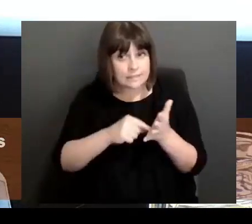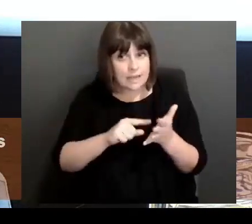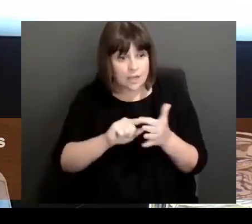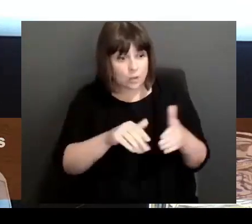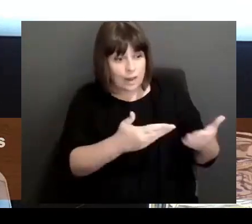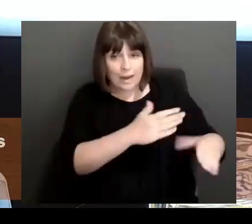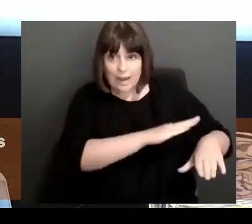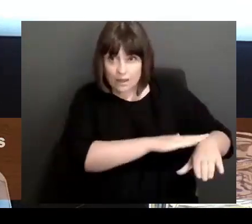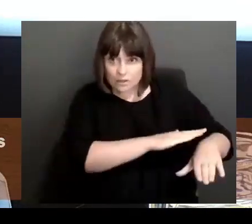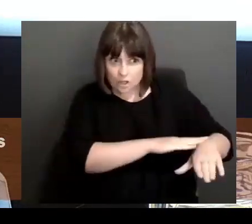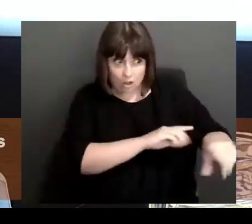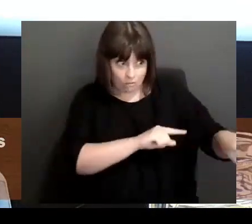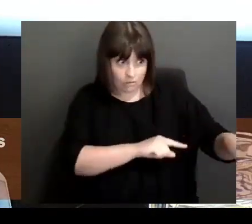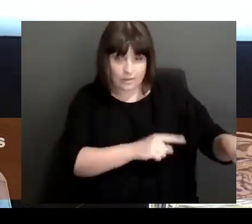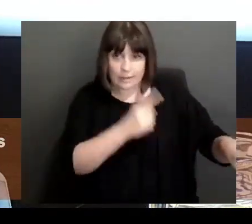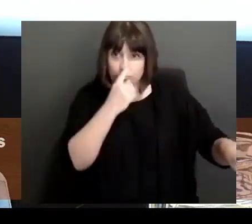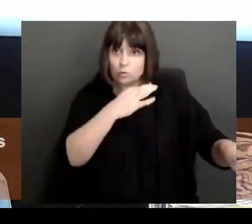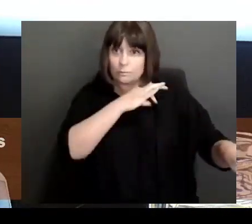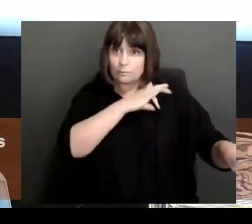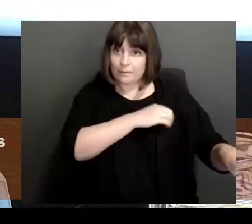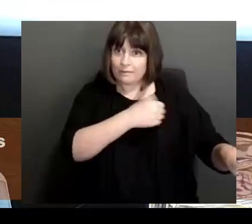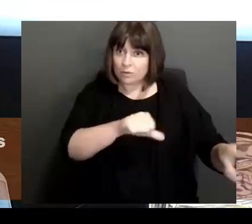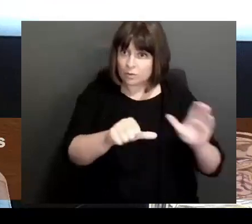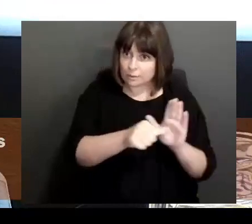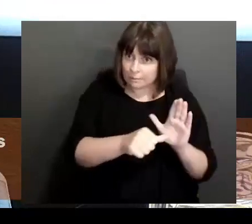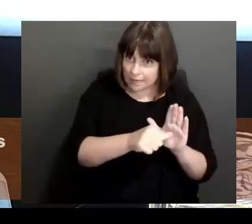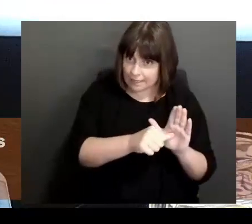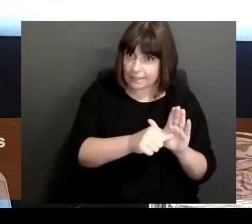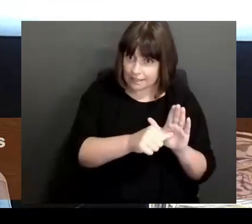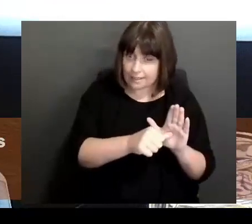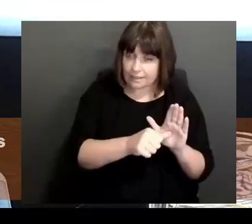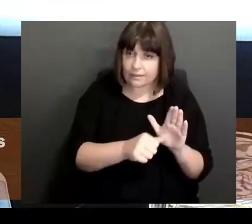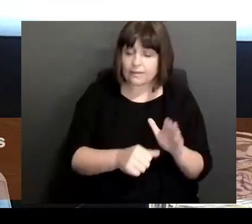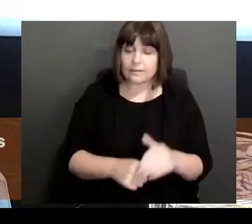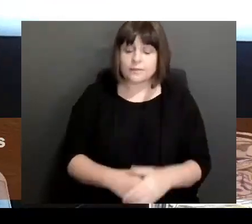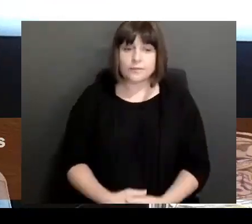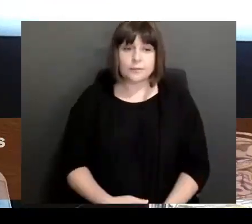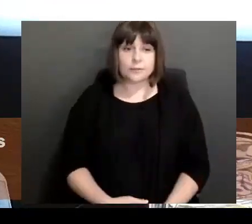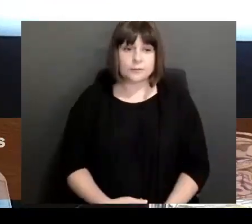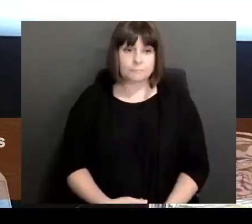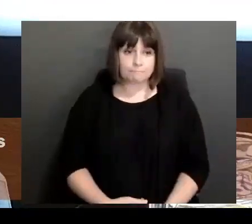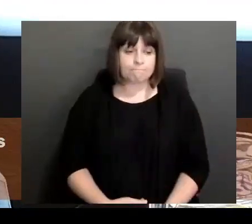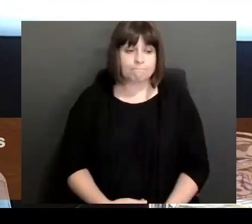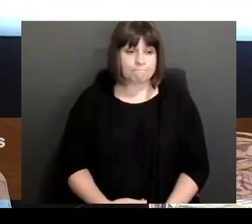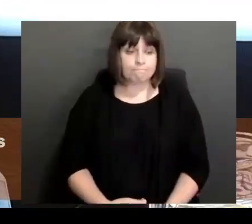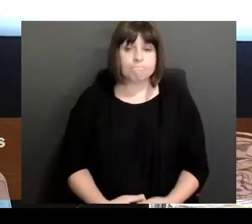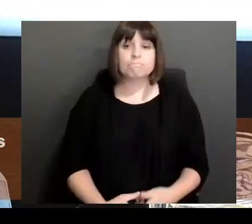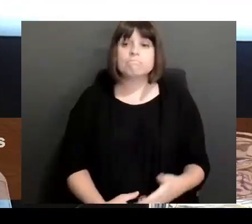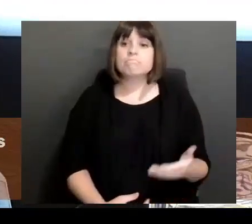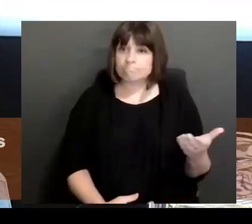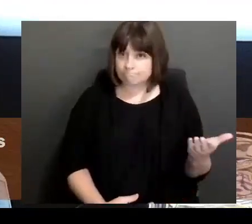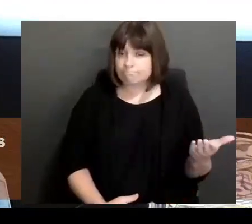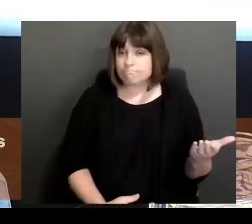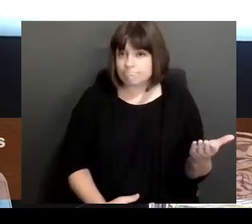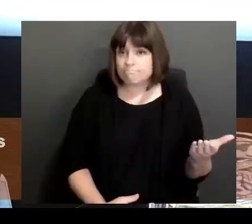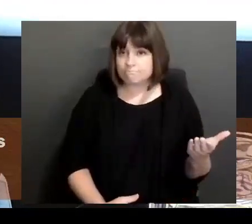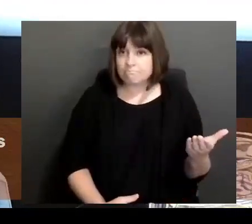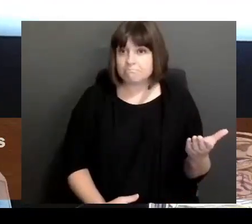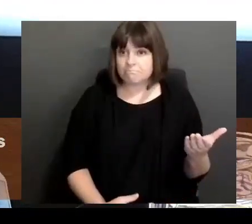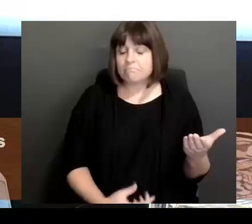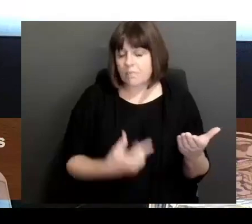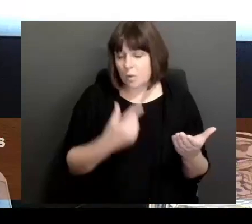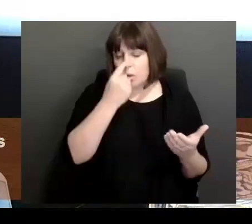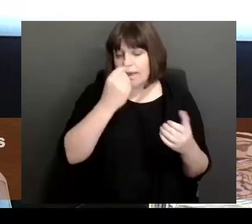full advantage of any funds that they apply for, then that will be